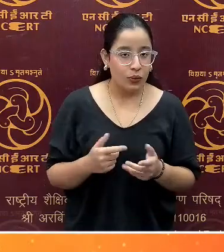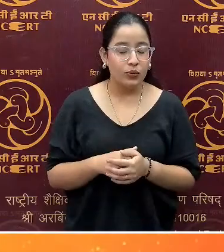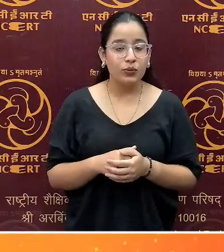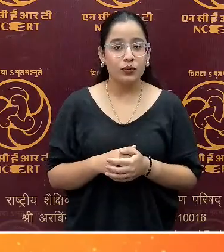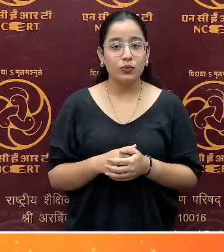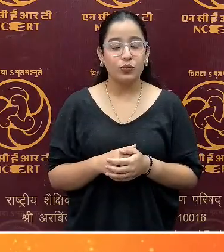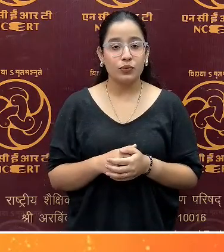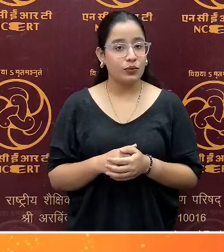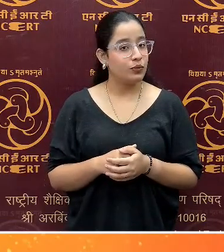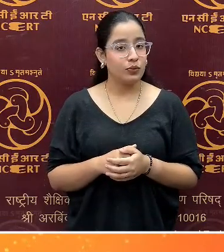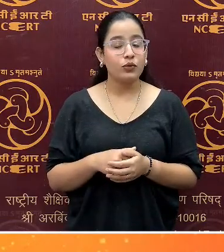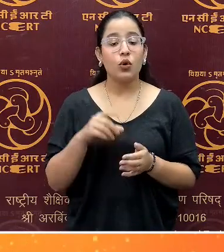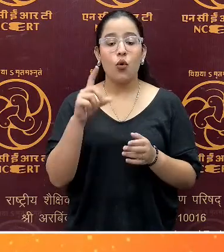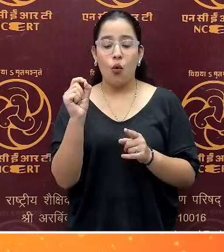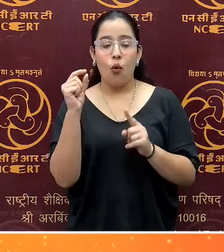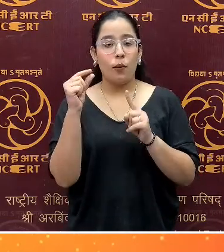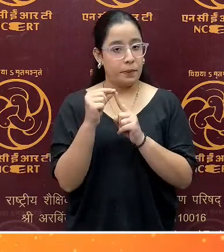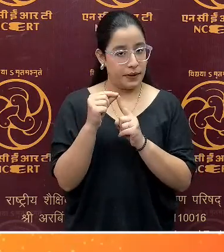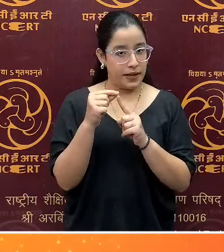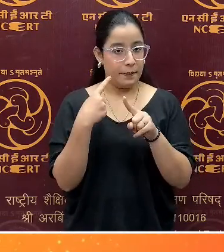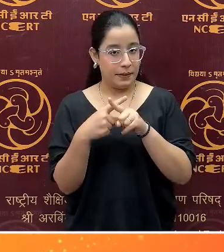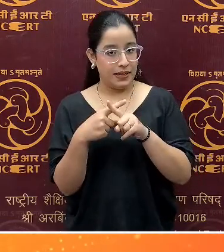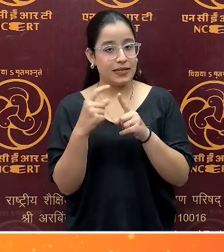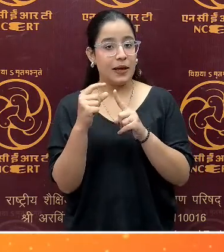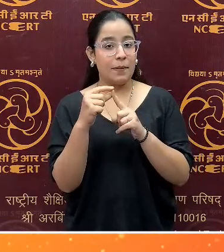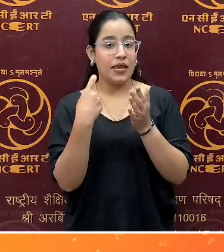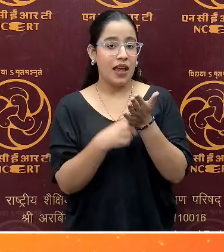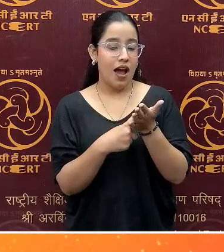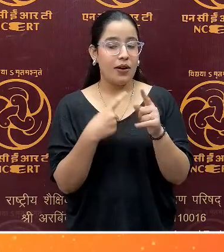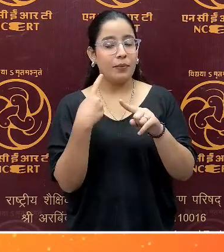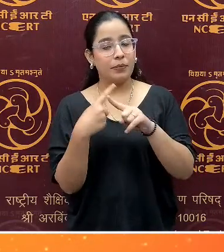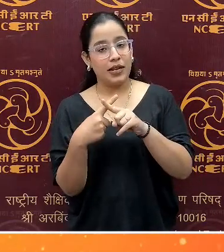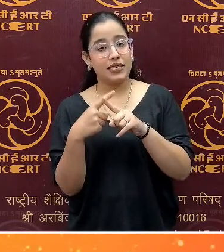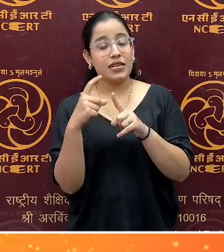expression as OP plus PR plus